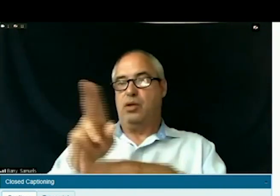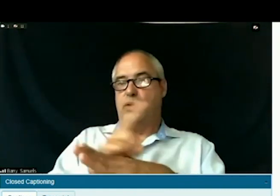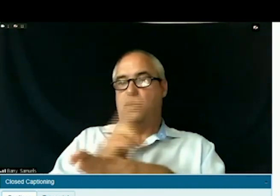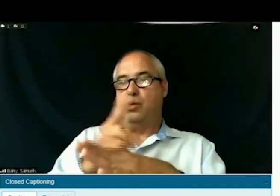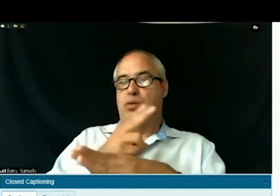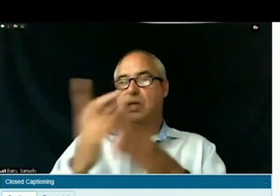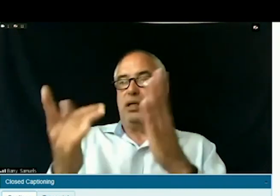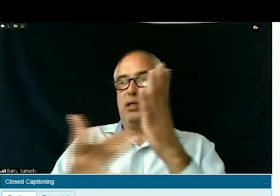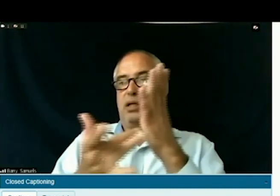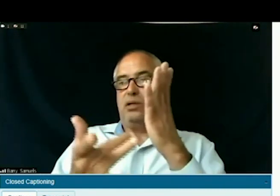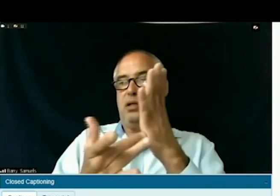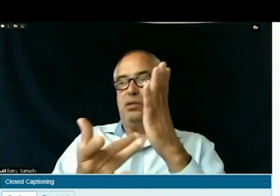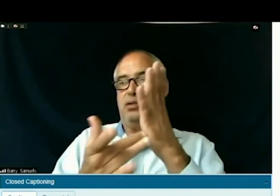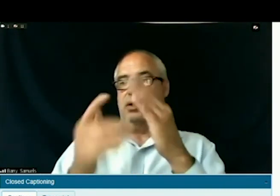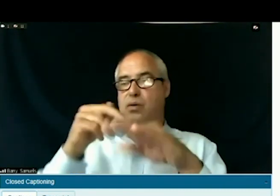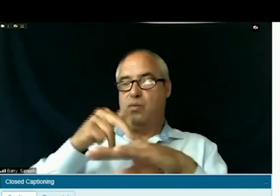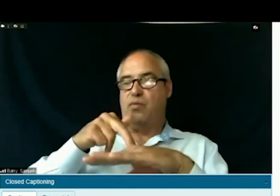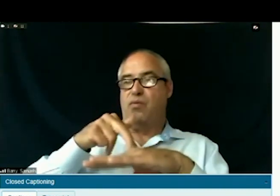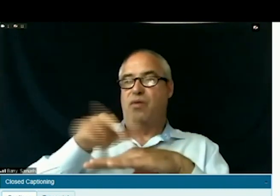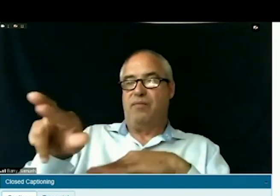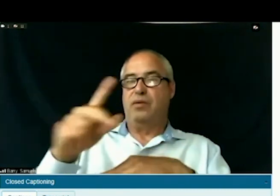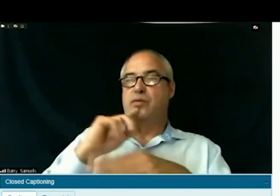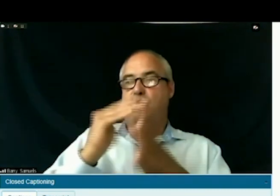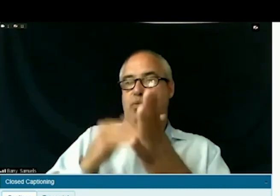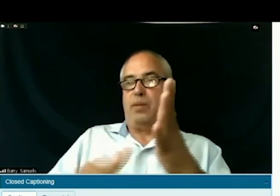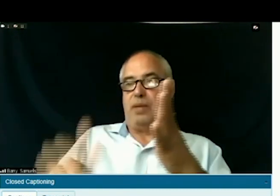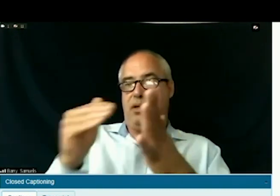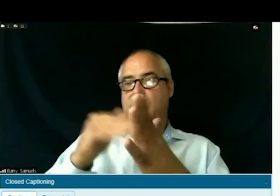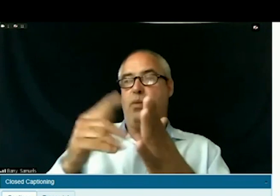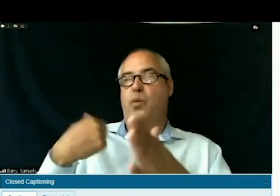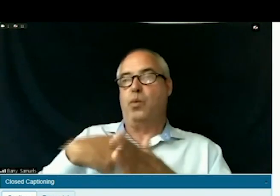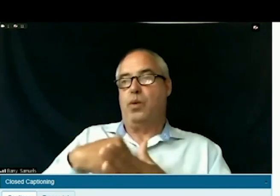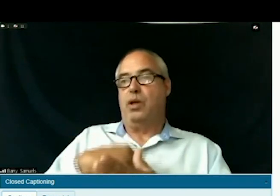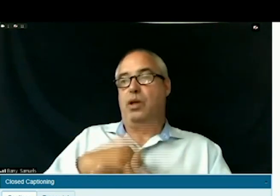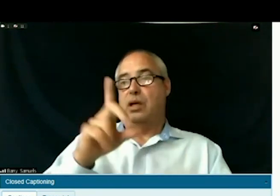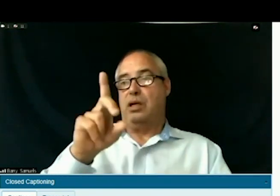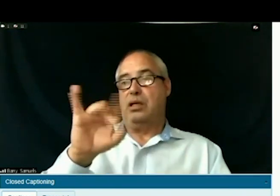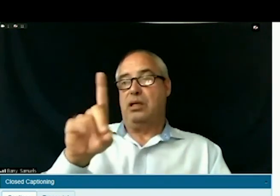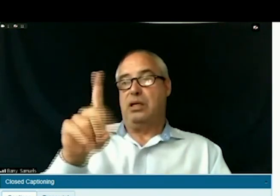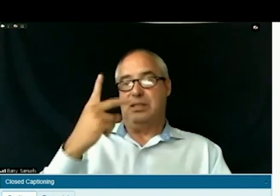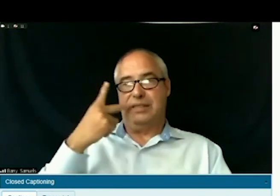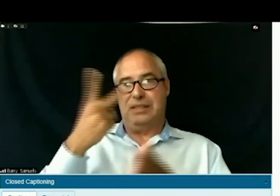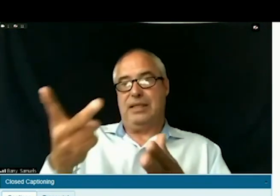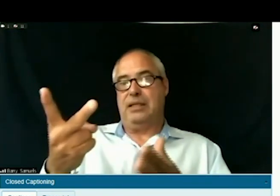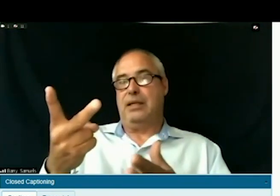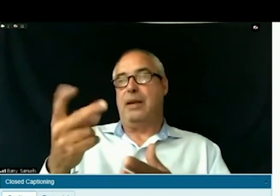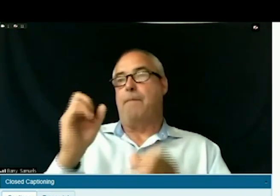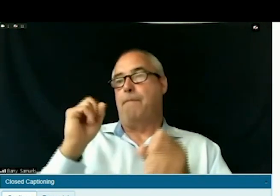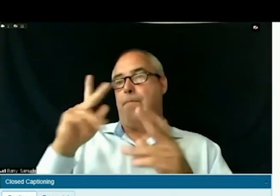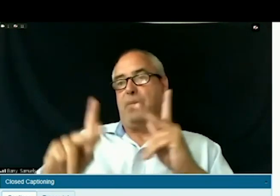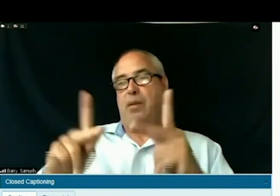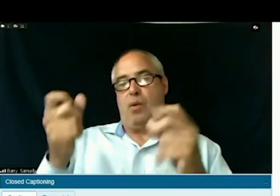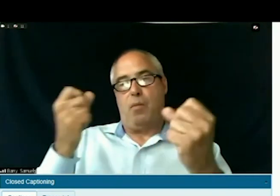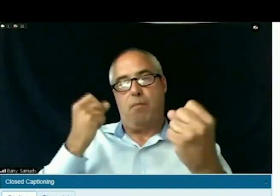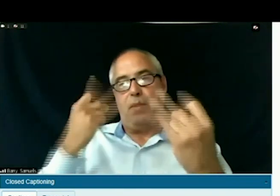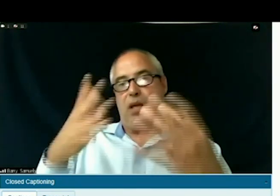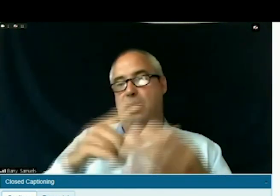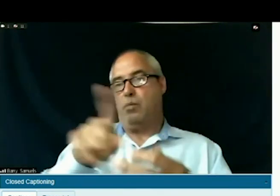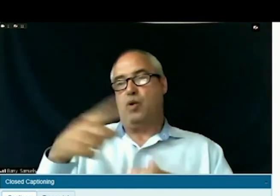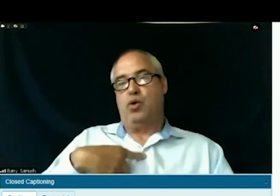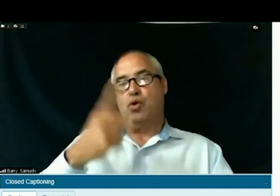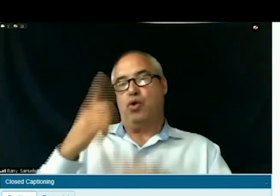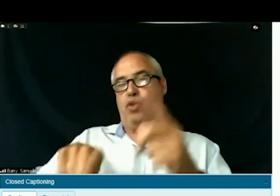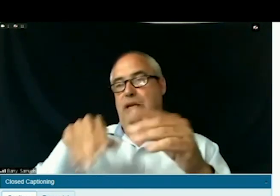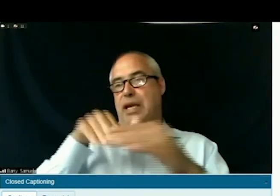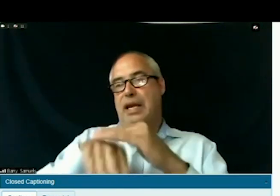has been referenced repeatedly, what we did see is that many people could not indeed